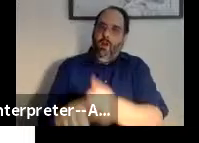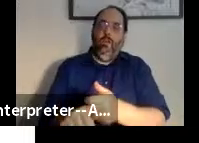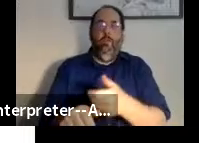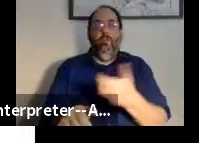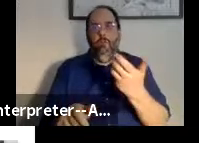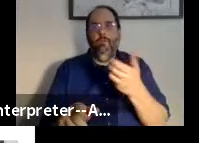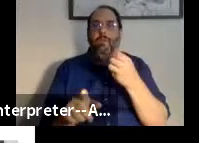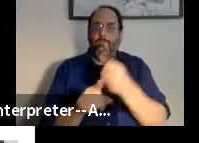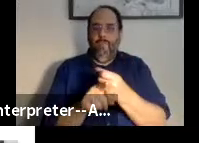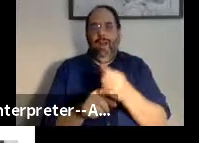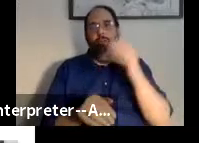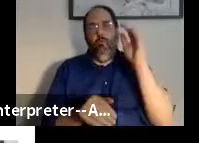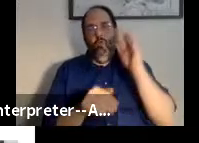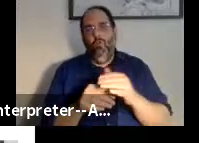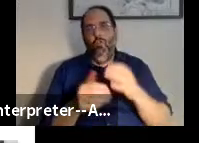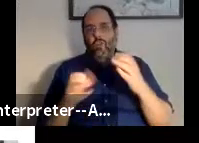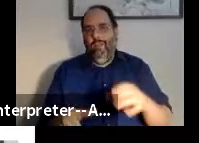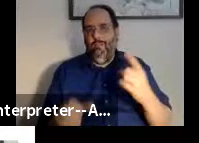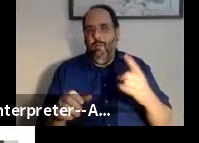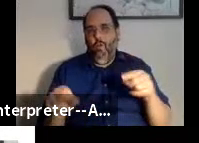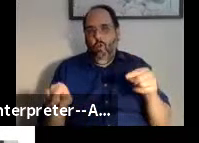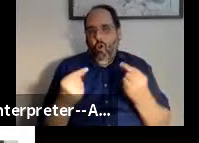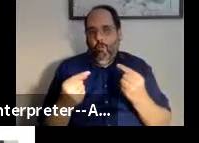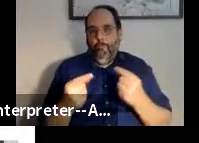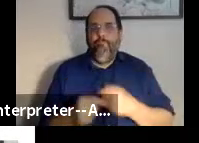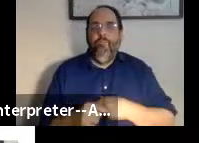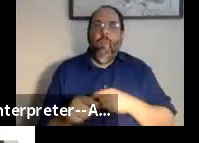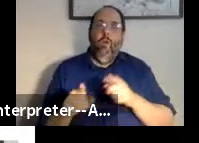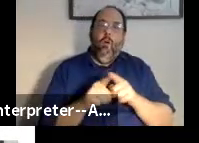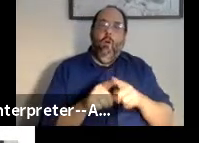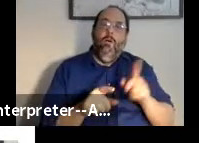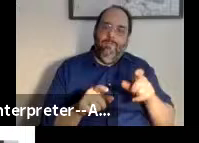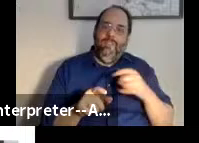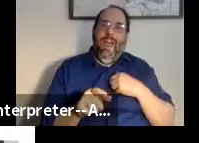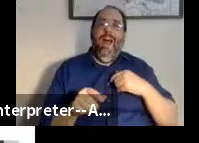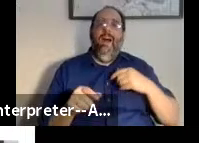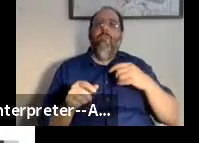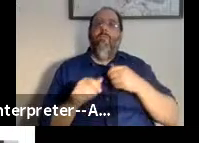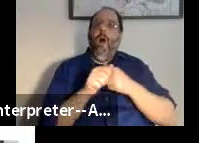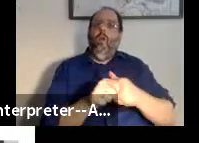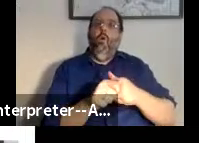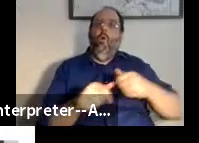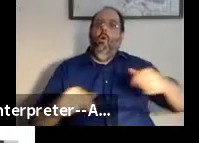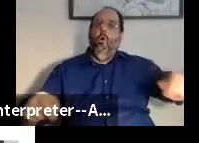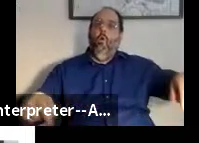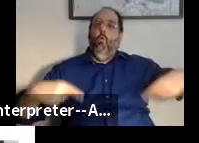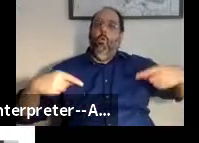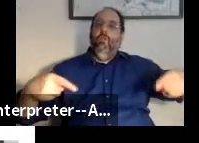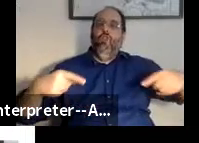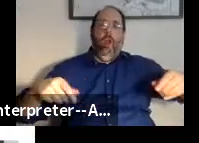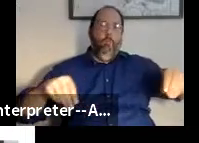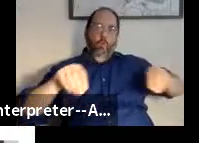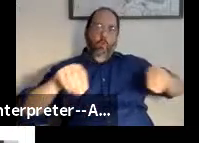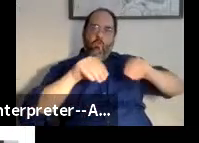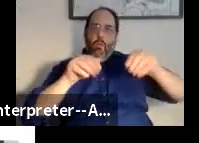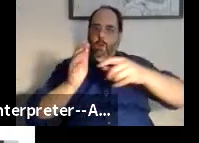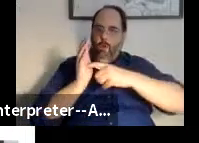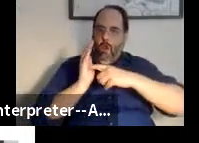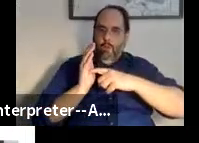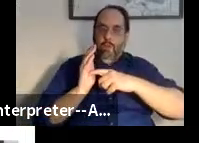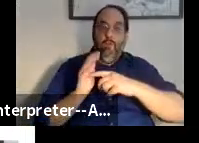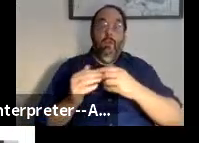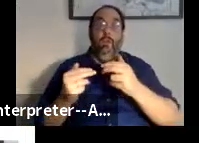requirements. It also requires, as I stated, to meet the wheelchair maneuverability requirements. Here on slide 15, I'm showing you that